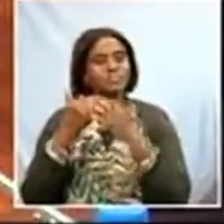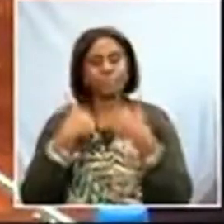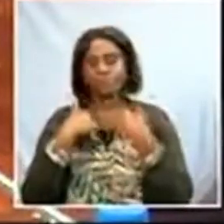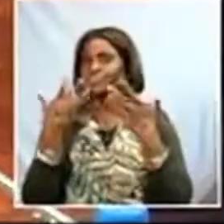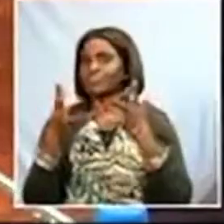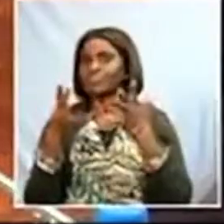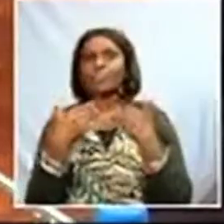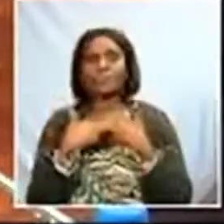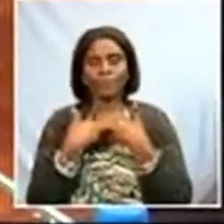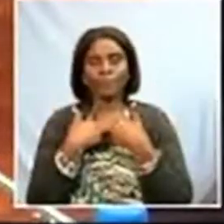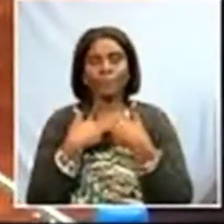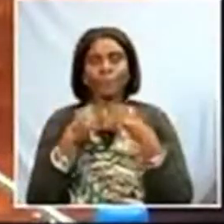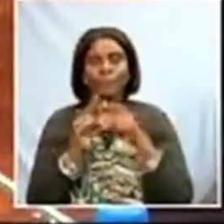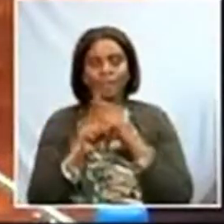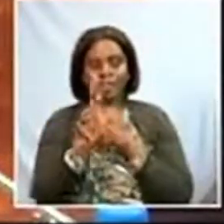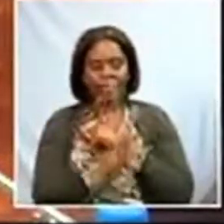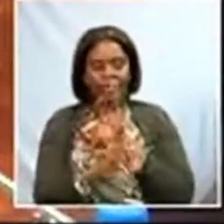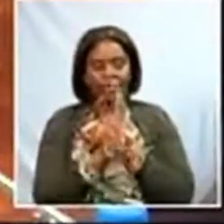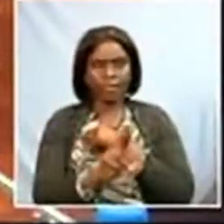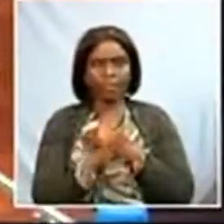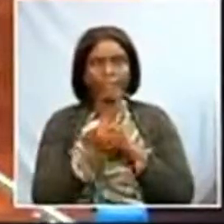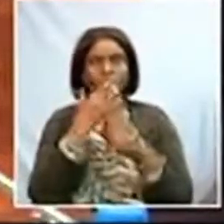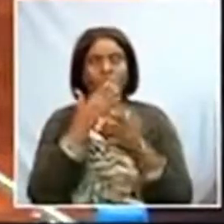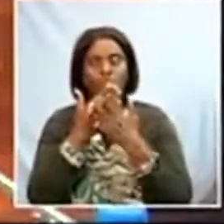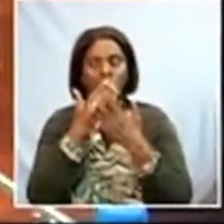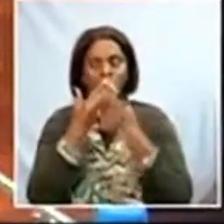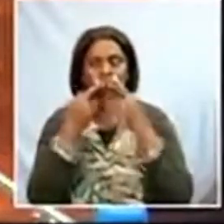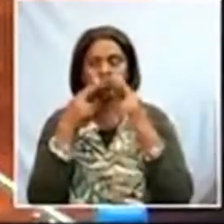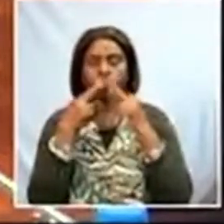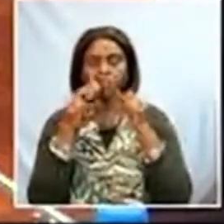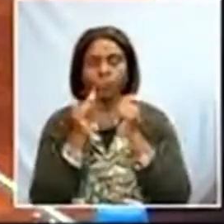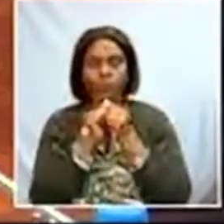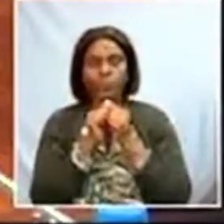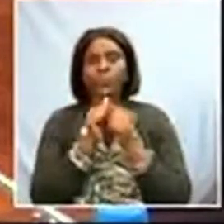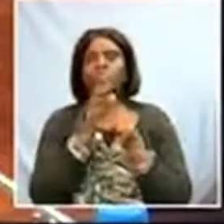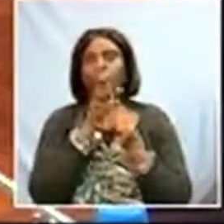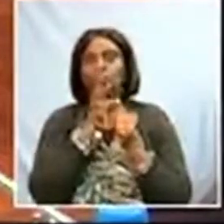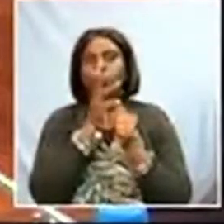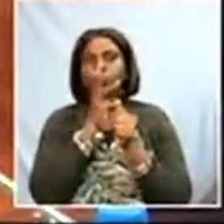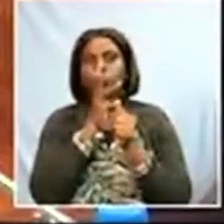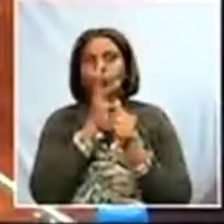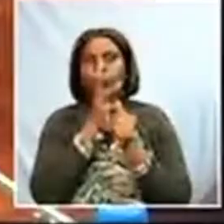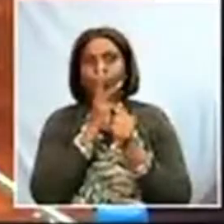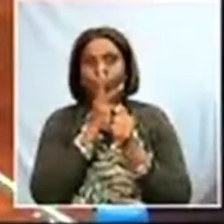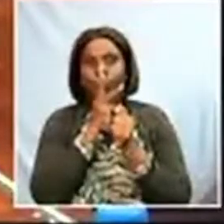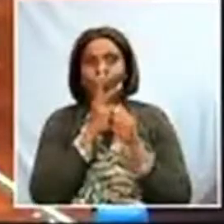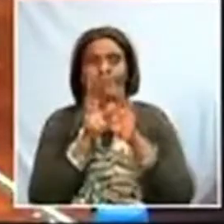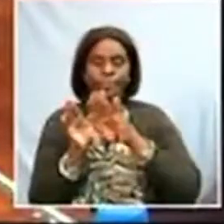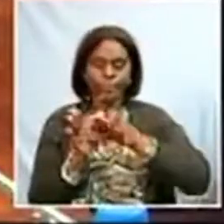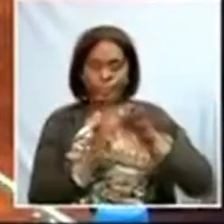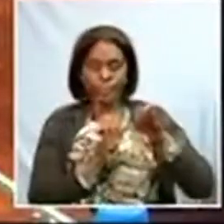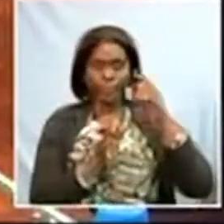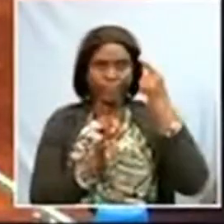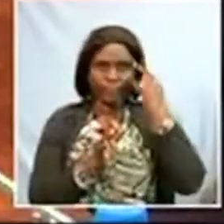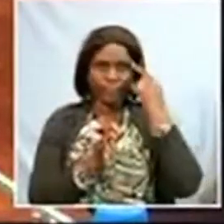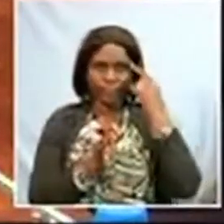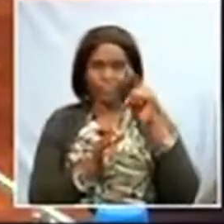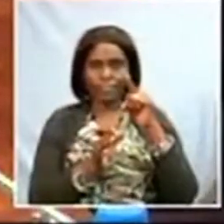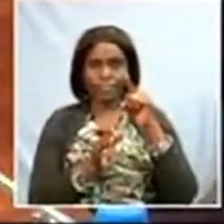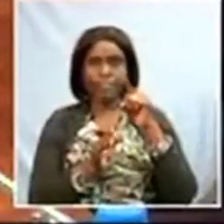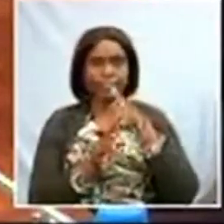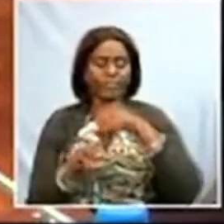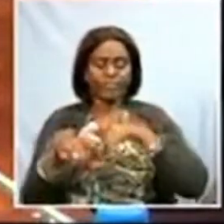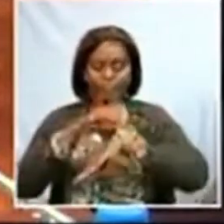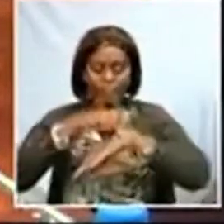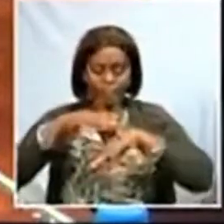drilled and they are yielding quite a good yield with regard to water. As for the